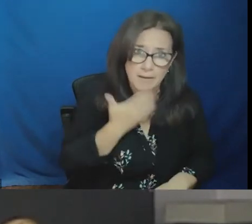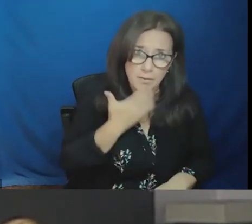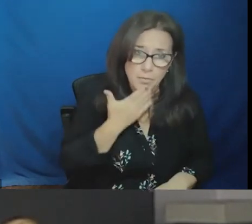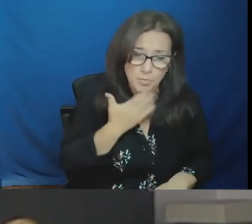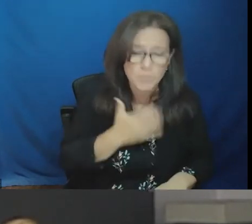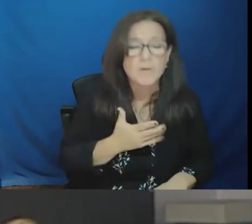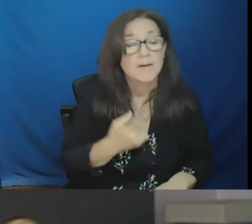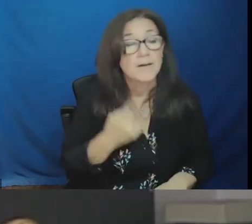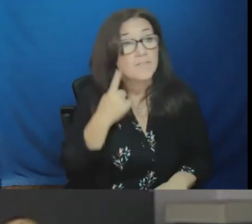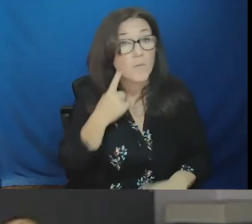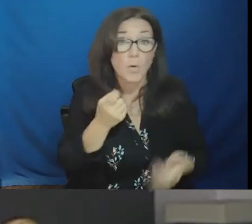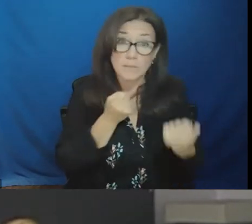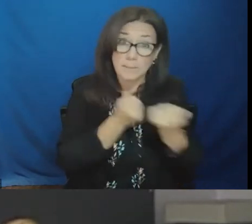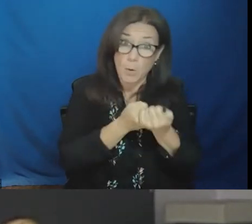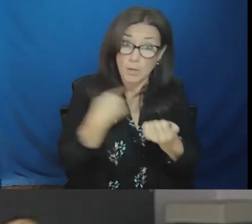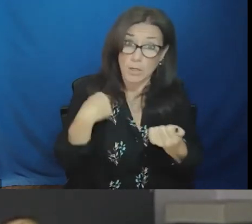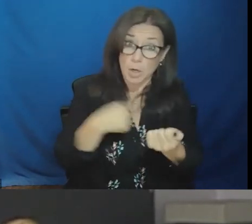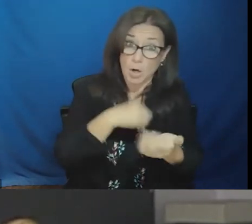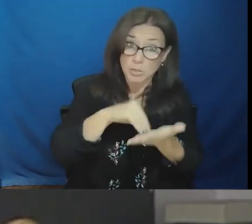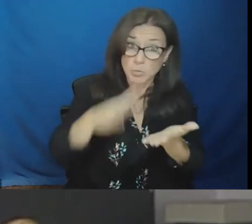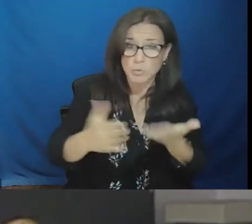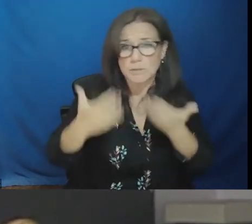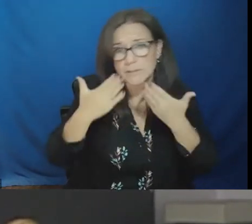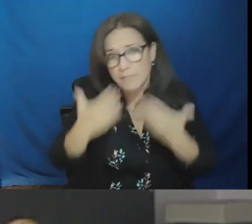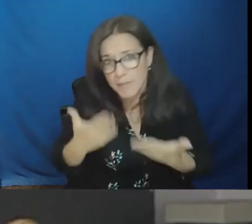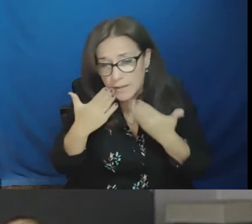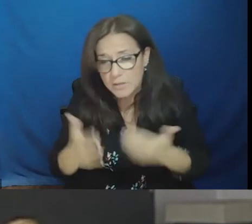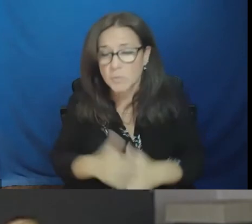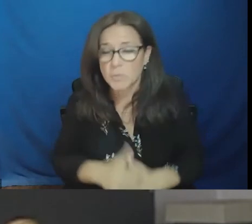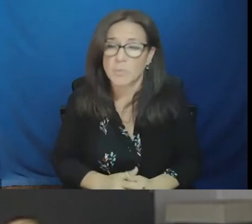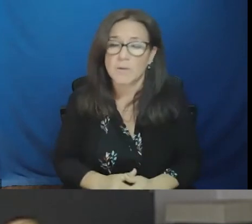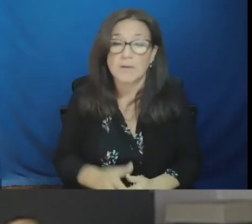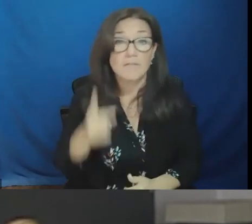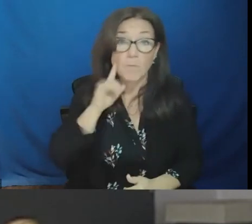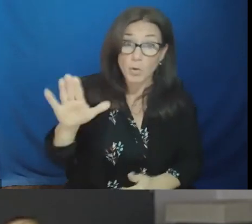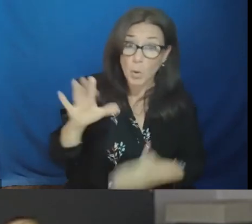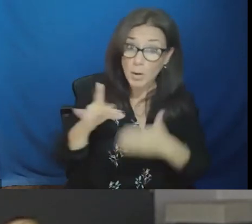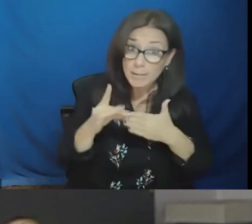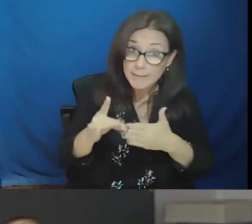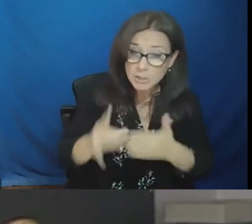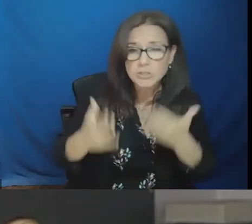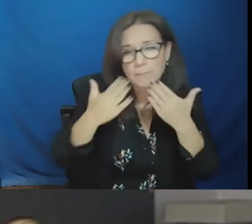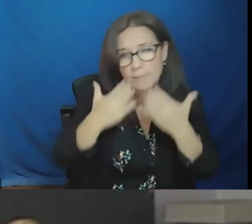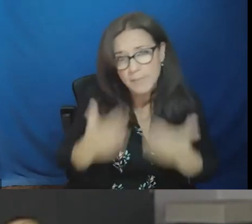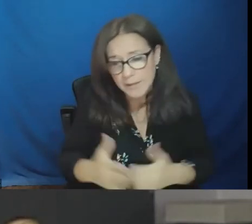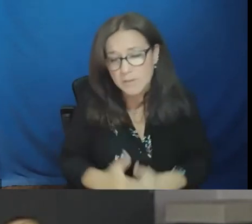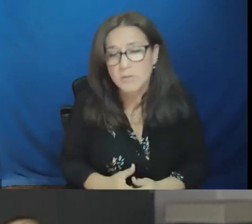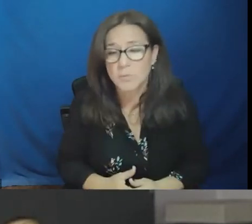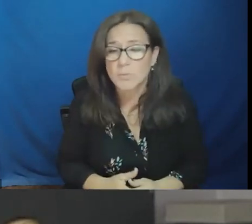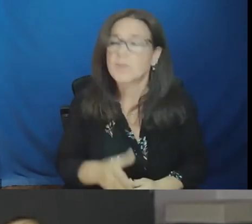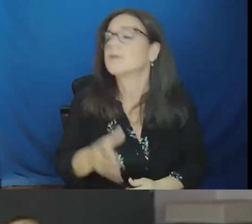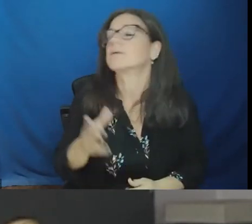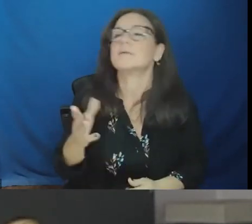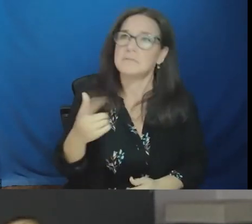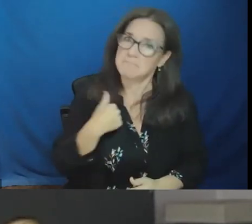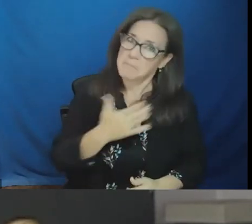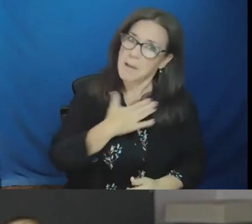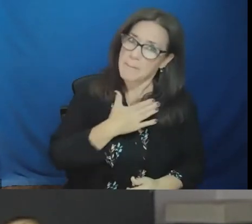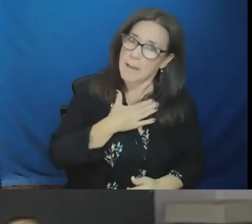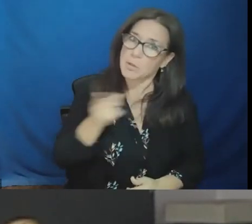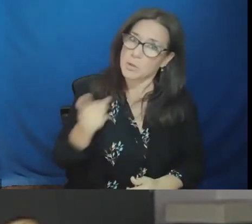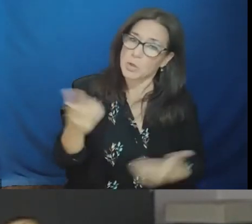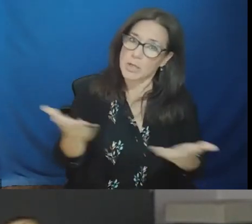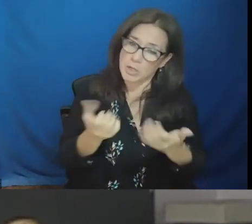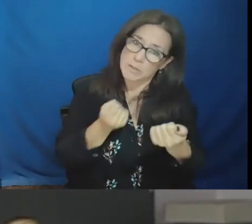And thank you for your leadership. And I'm so glad that you're here with the Santa Barbara Unified family and supporting Dr. Maldonado and all